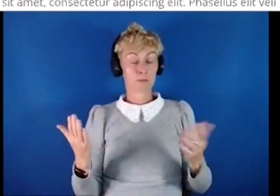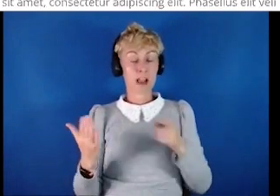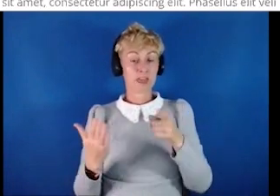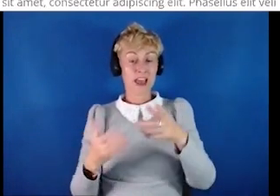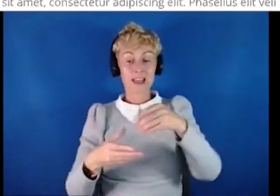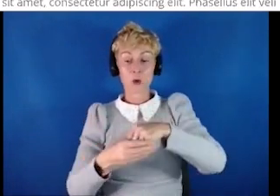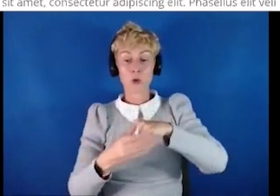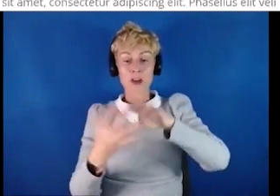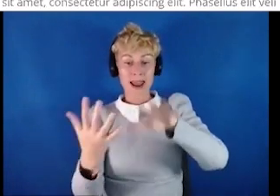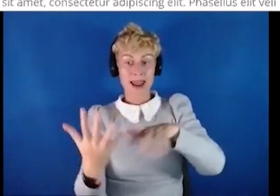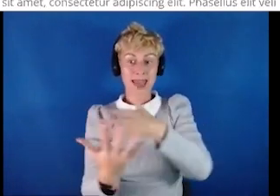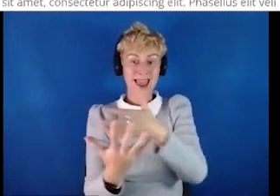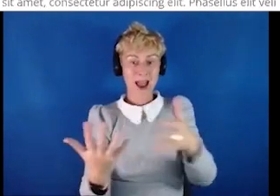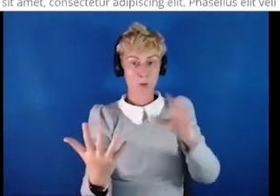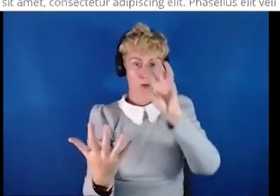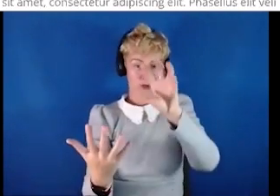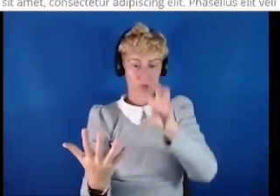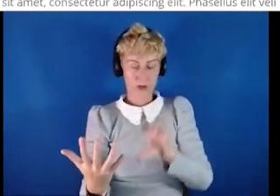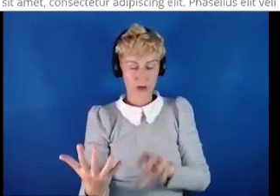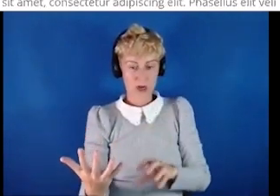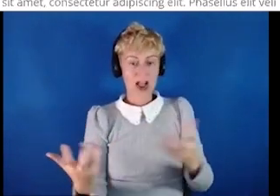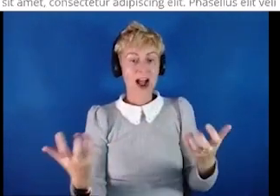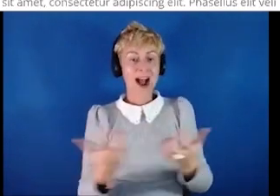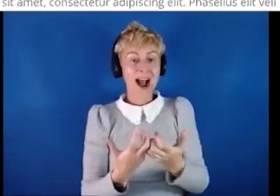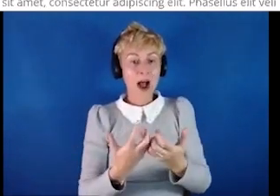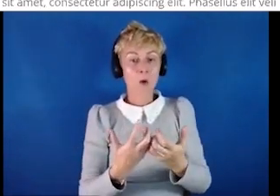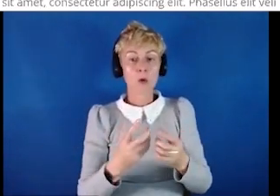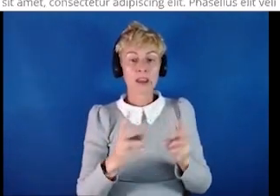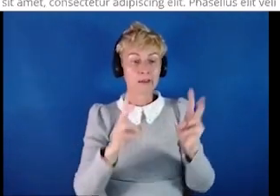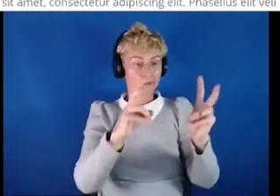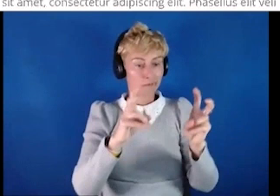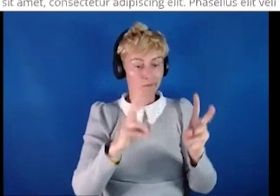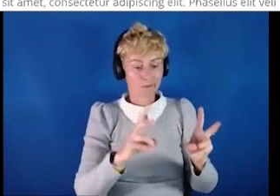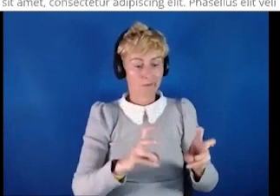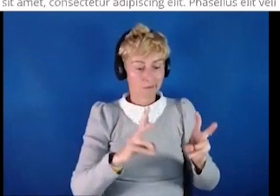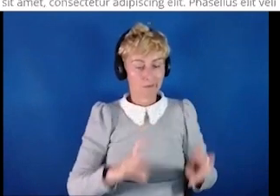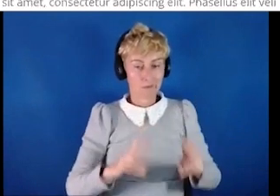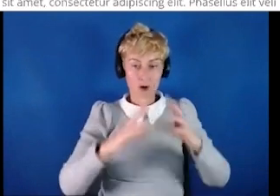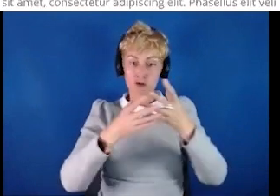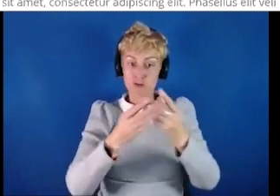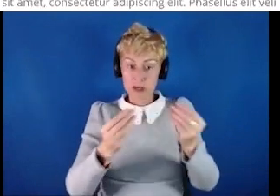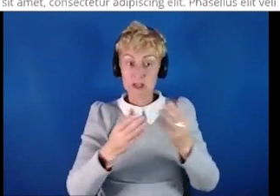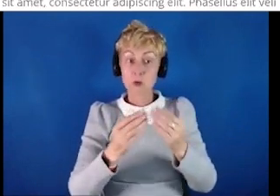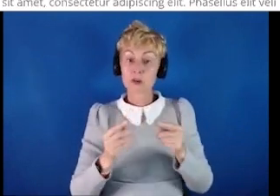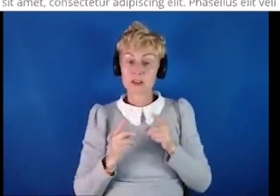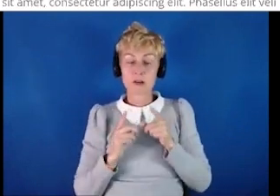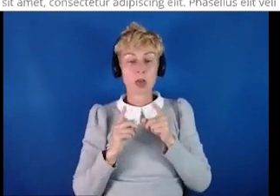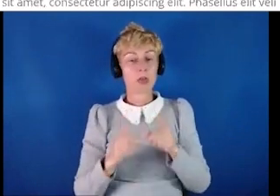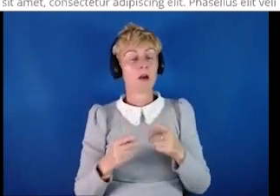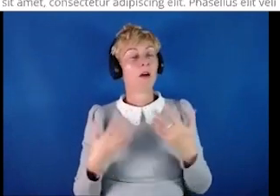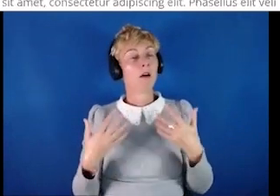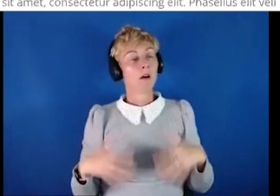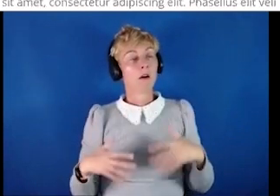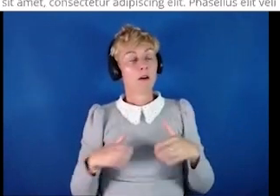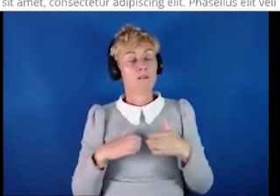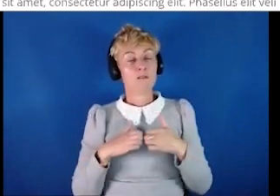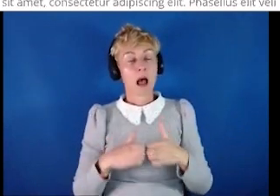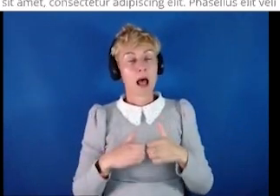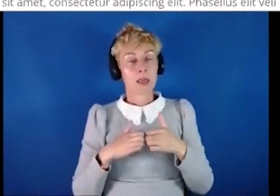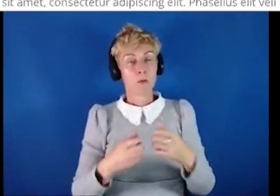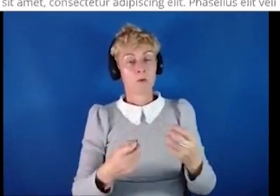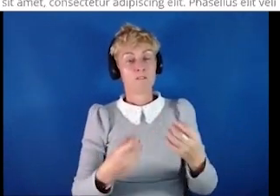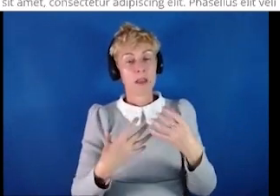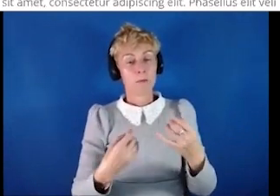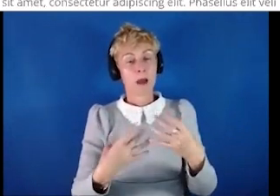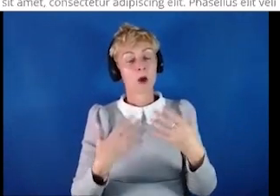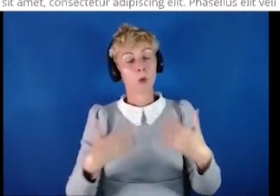layout and the way we cited the resources. And this stage was invaluable. And the information that came out of it was